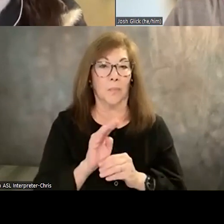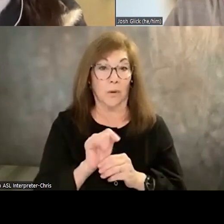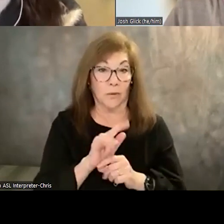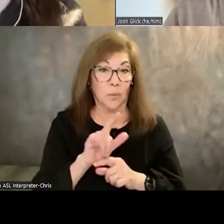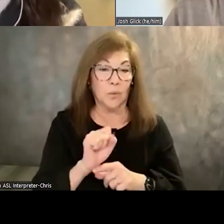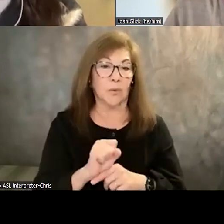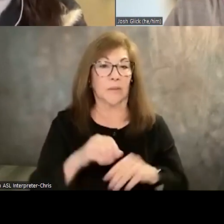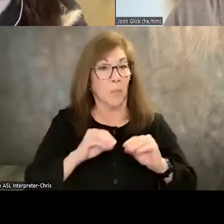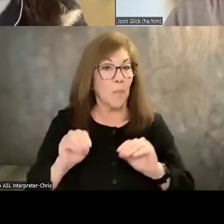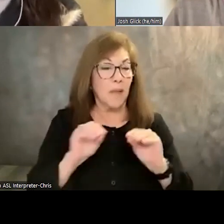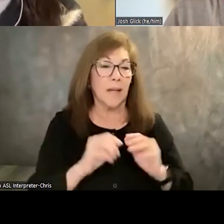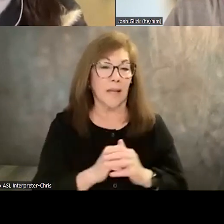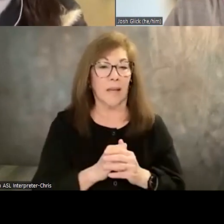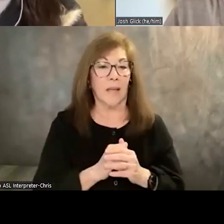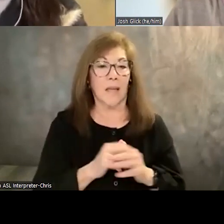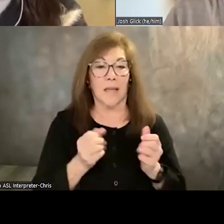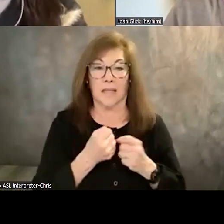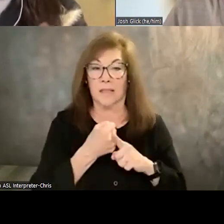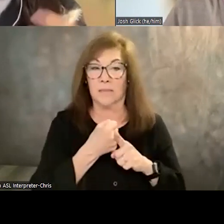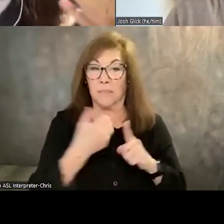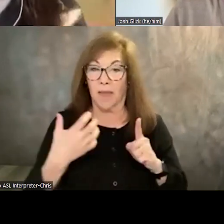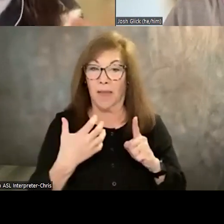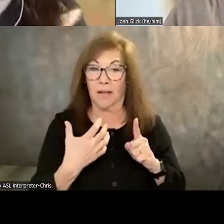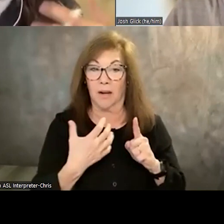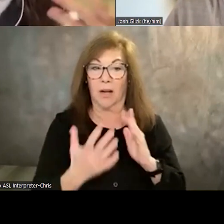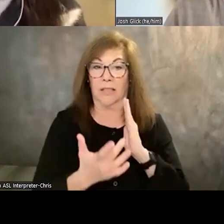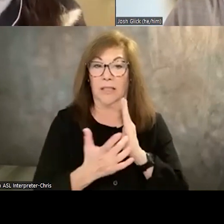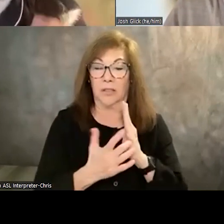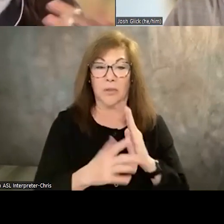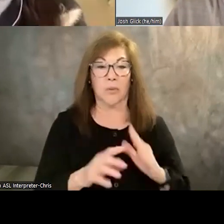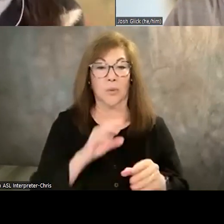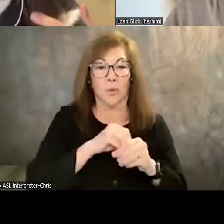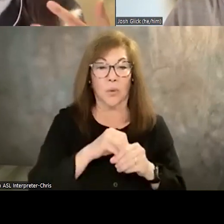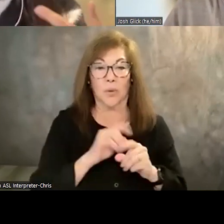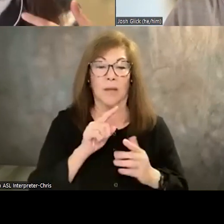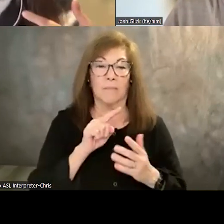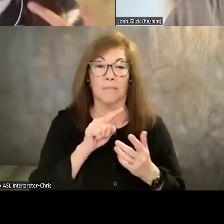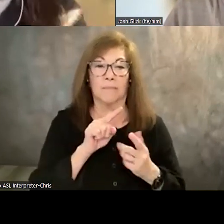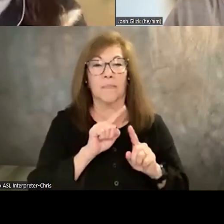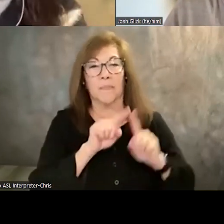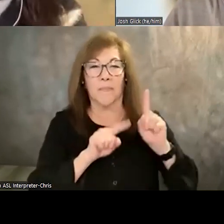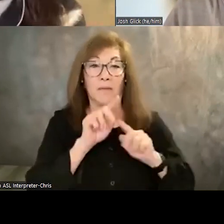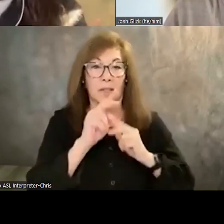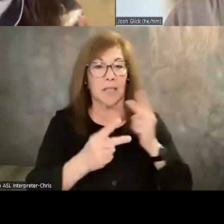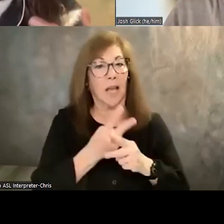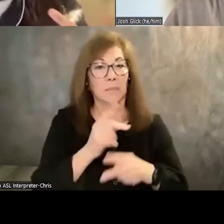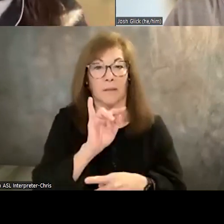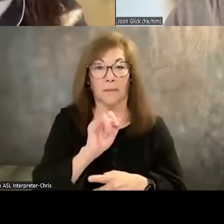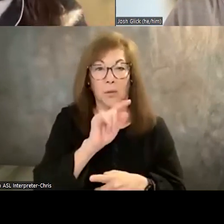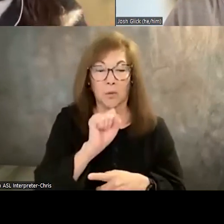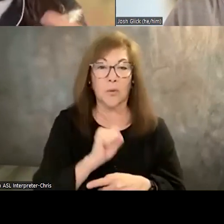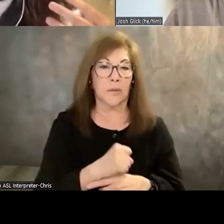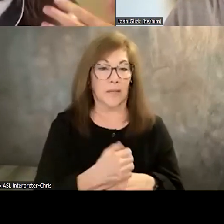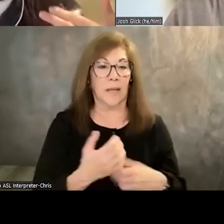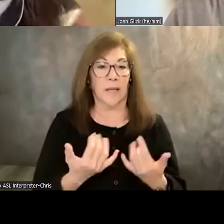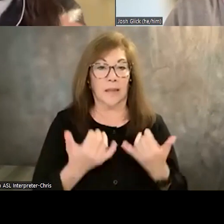our consultations to include the type of tools that everybody probably has